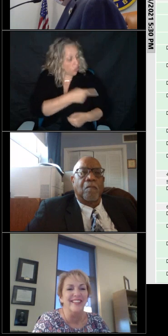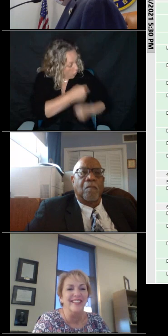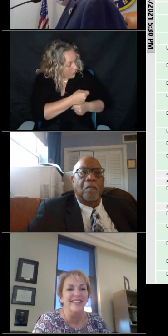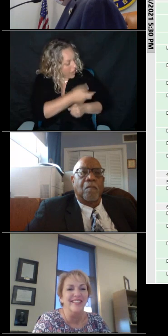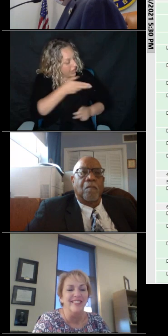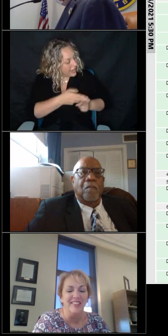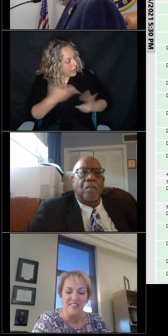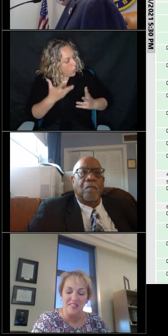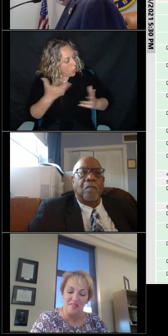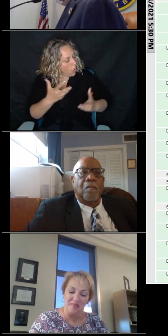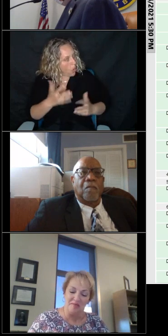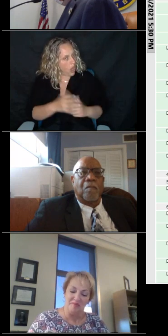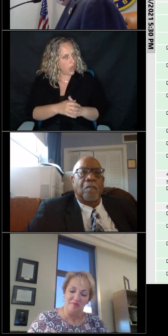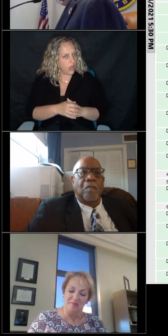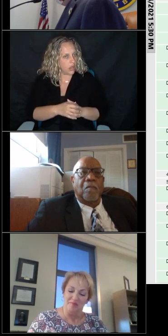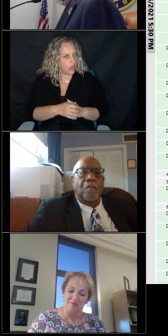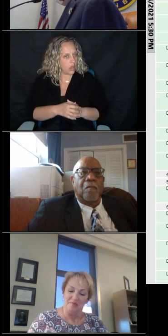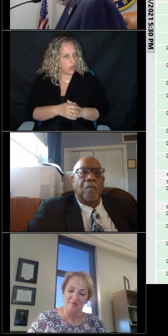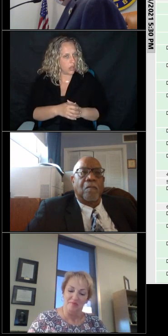name?